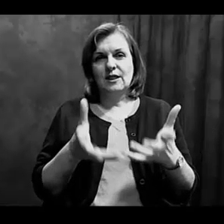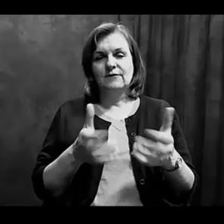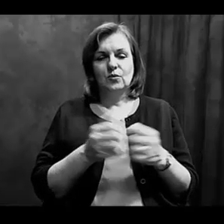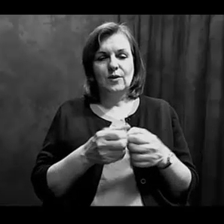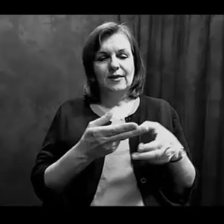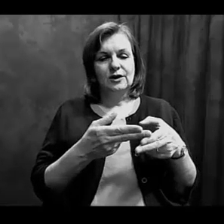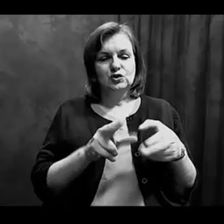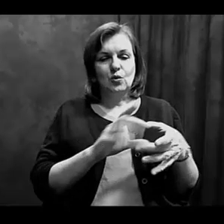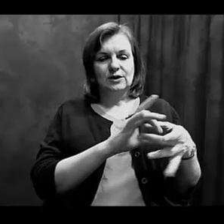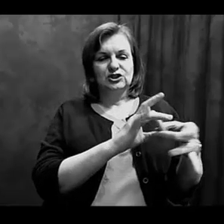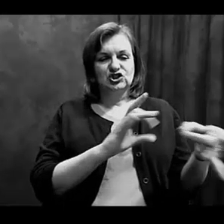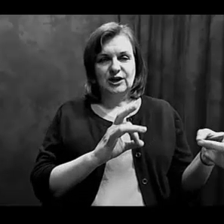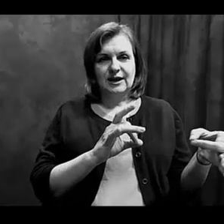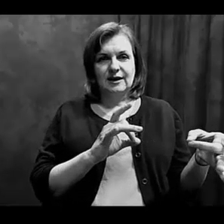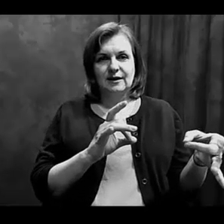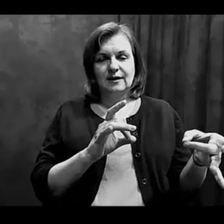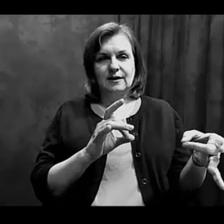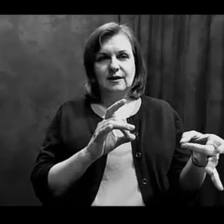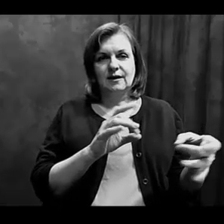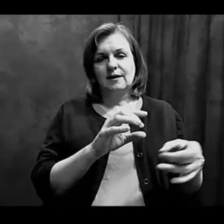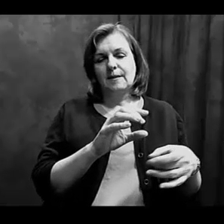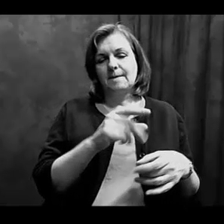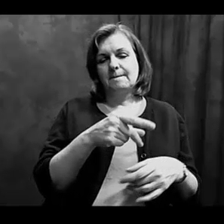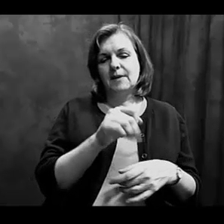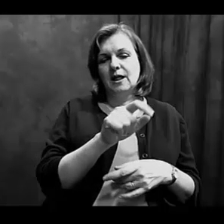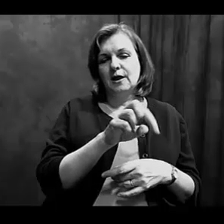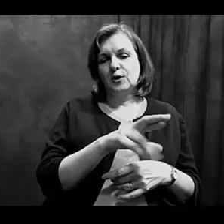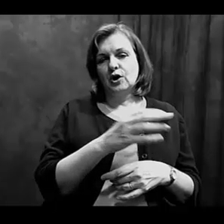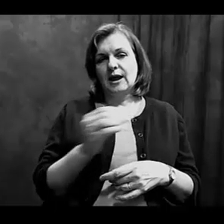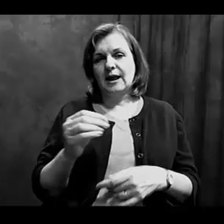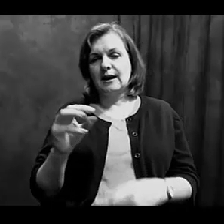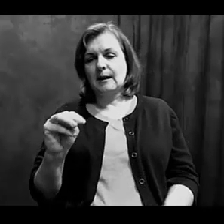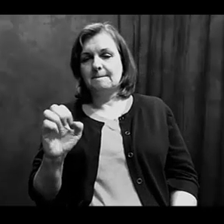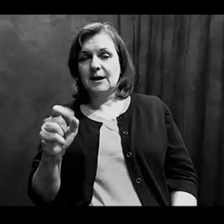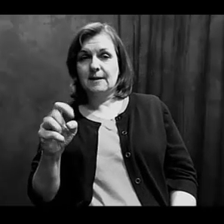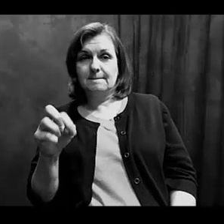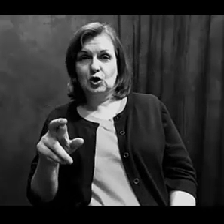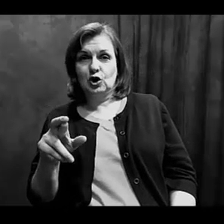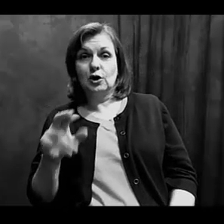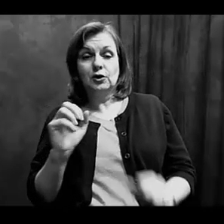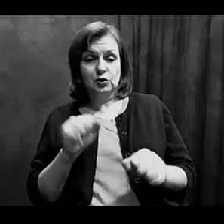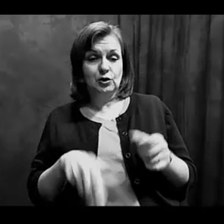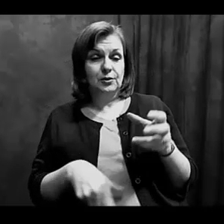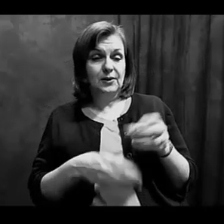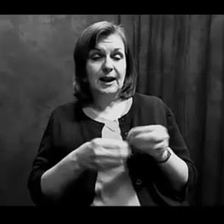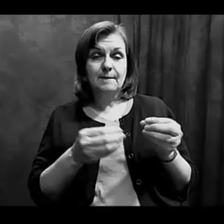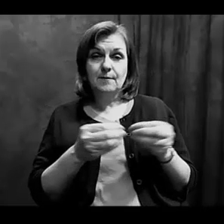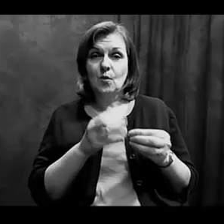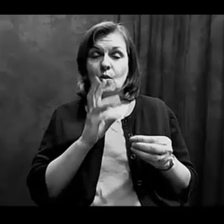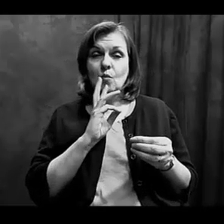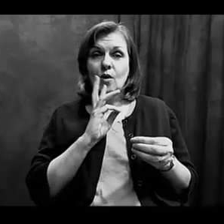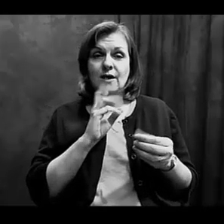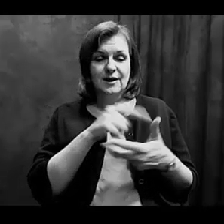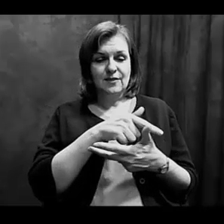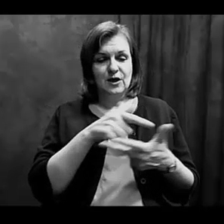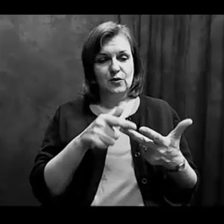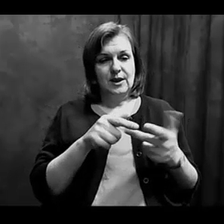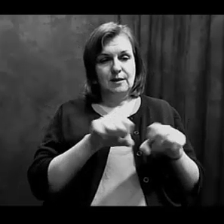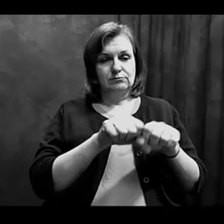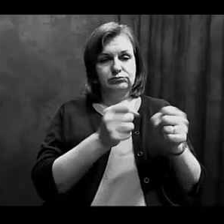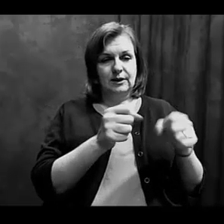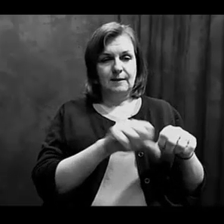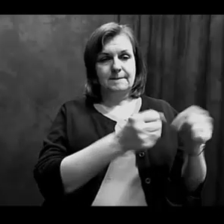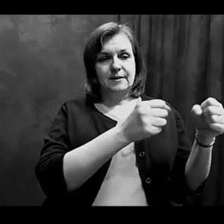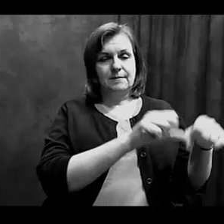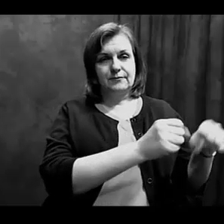this polymer to break apart, and we're back to this short chain polymer and a monomer again. Now you could continue this.